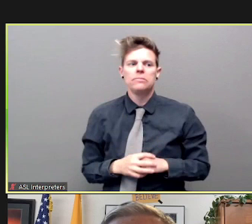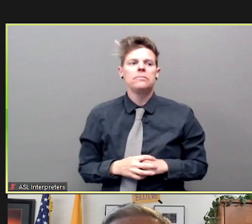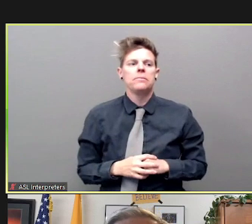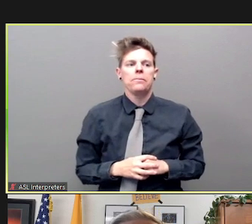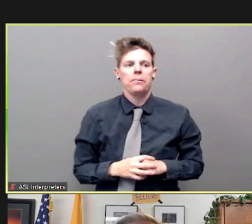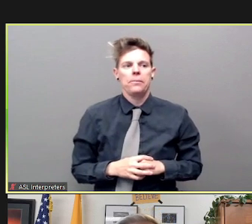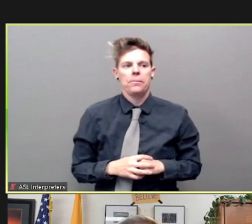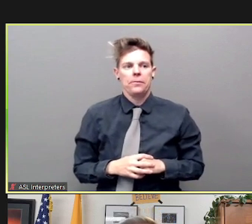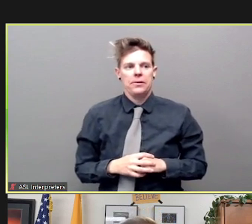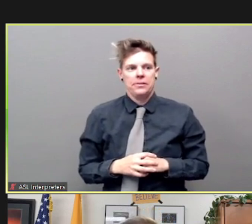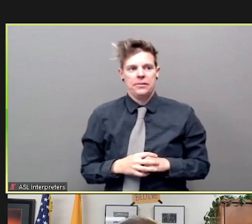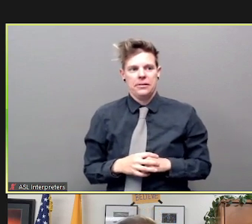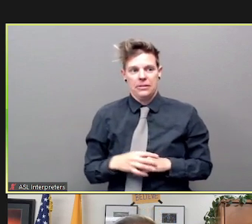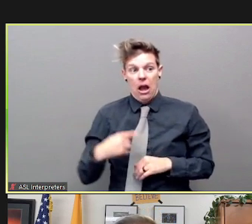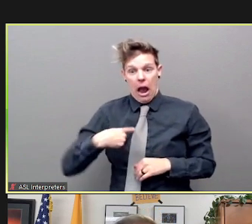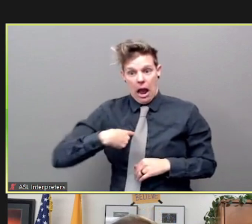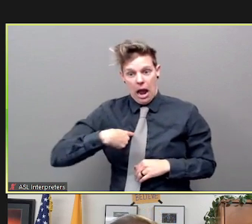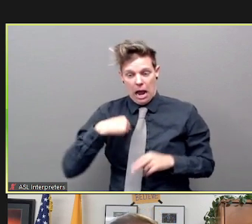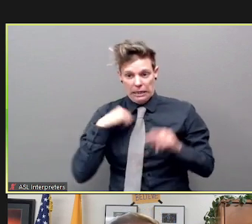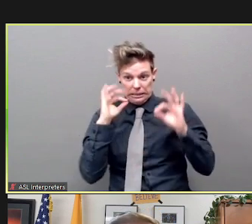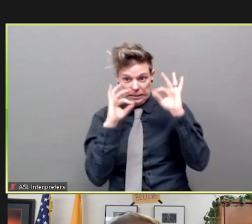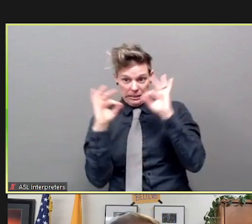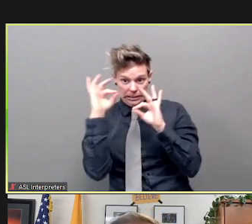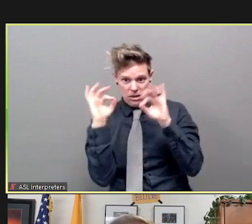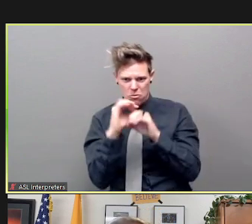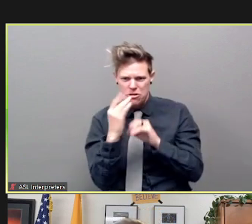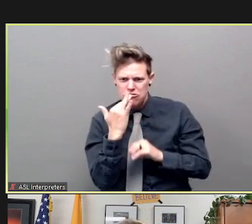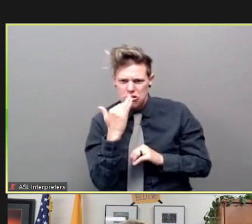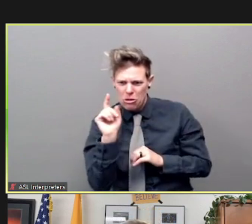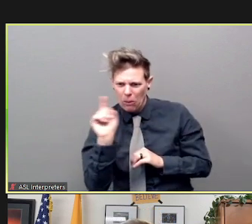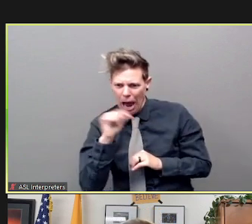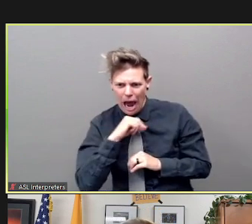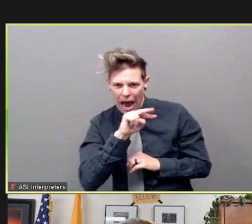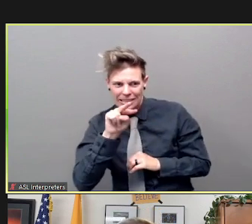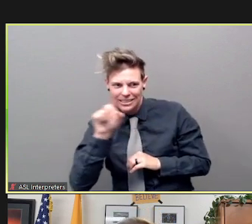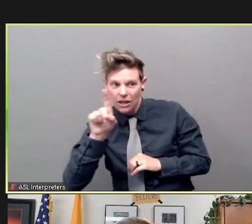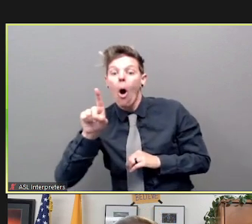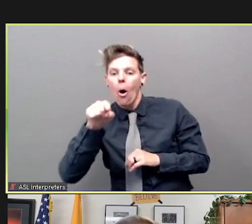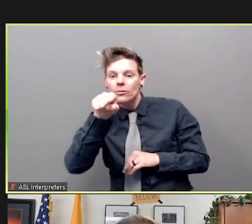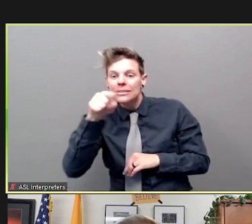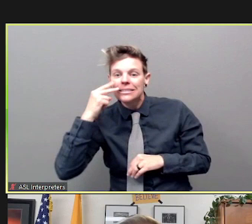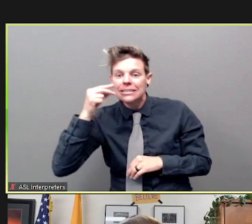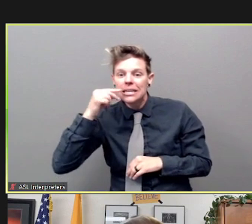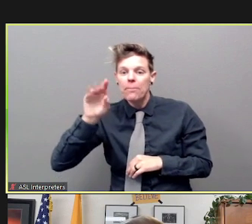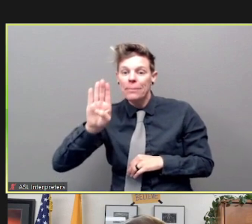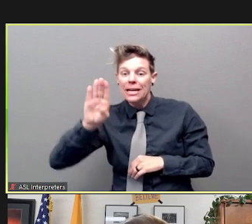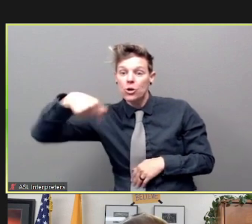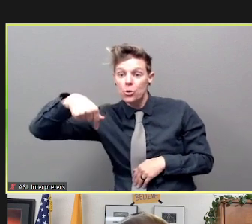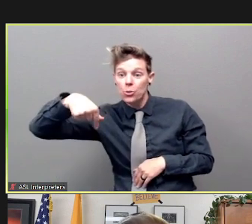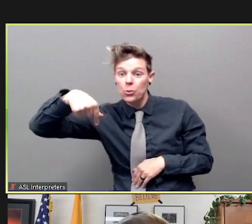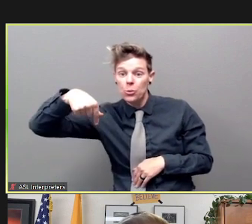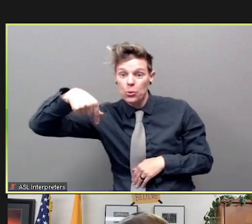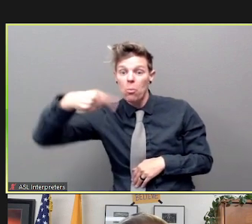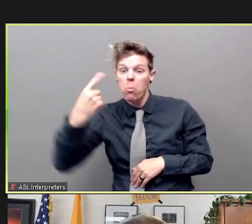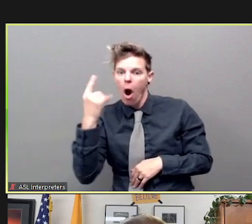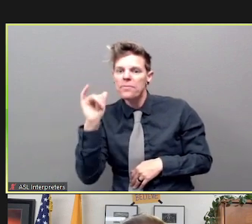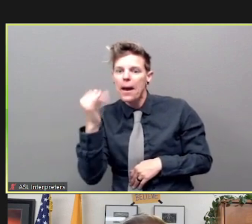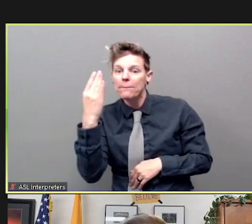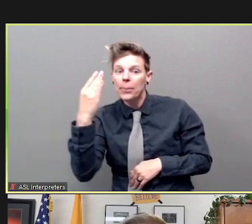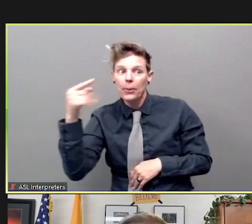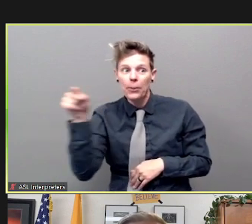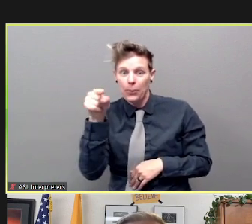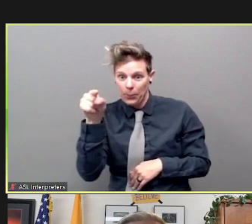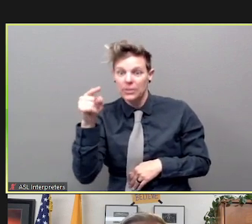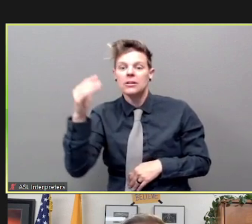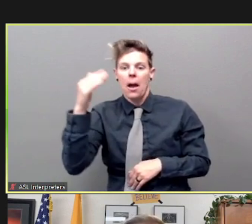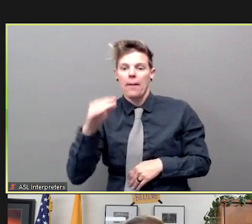can see BQ1 and BF7 are now taking over. And if you look really closely at the